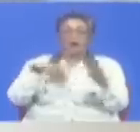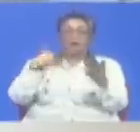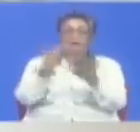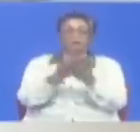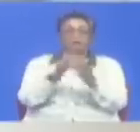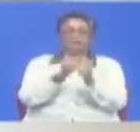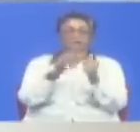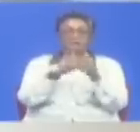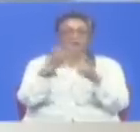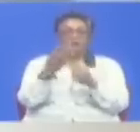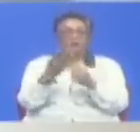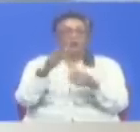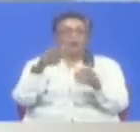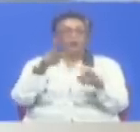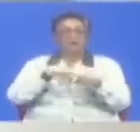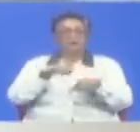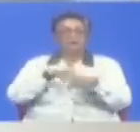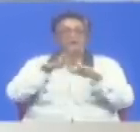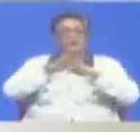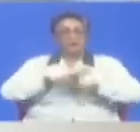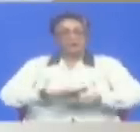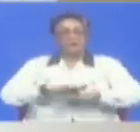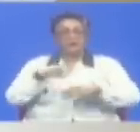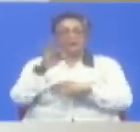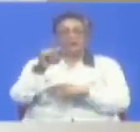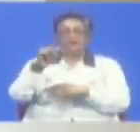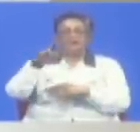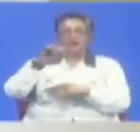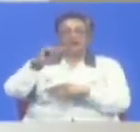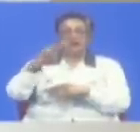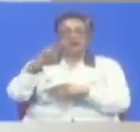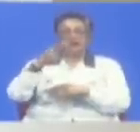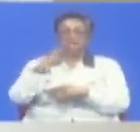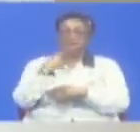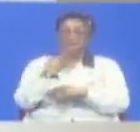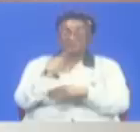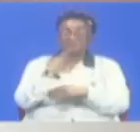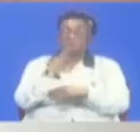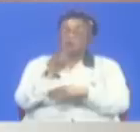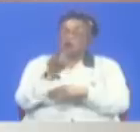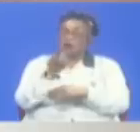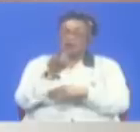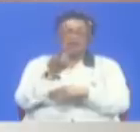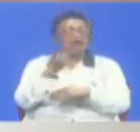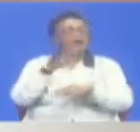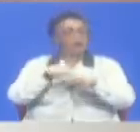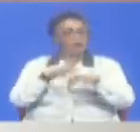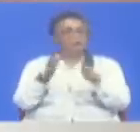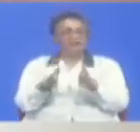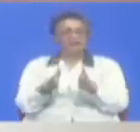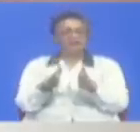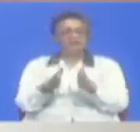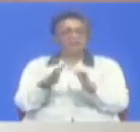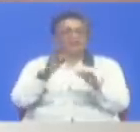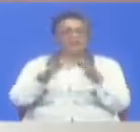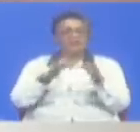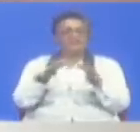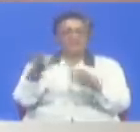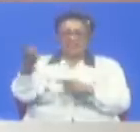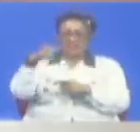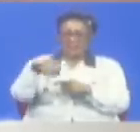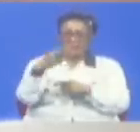1992 alipostaafu. Farah amemtaja Moi kama mtu mungwana. If he came 30 minutes